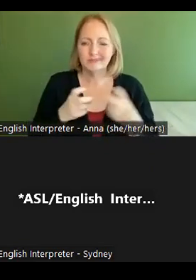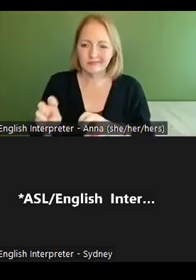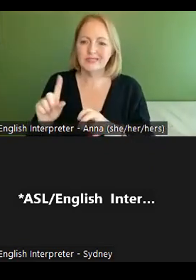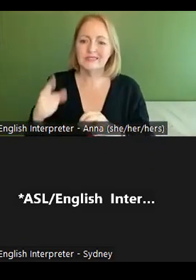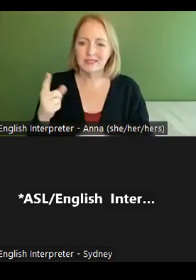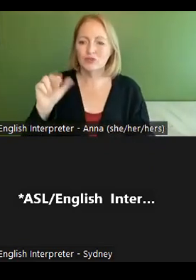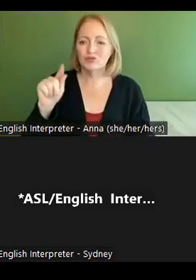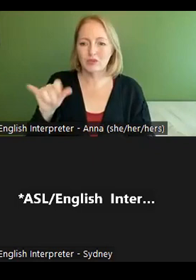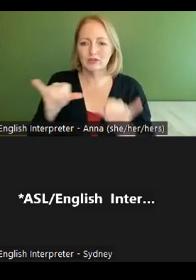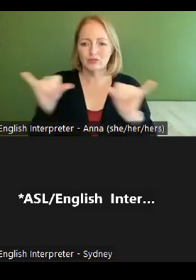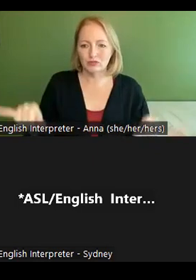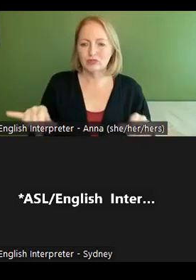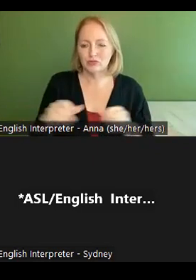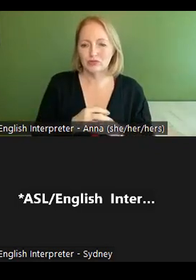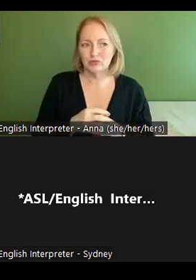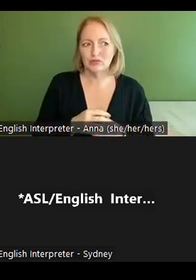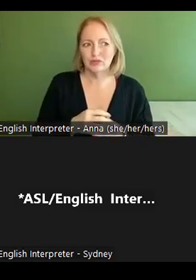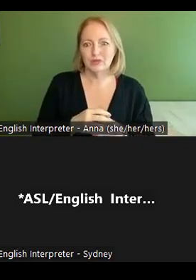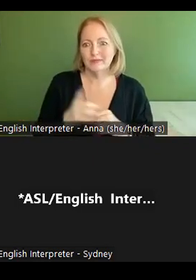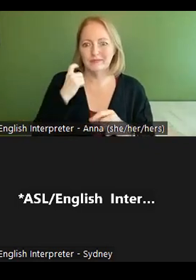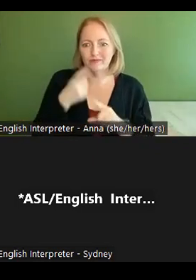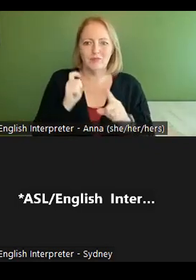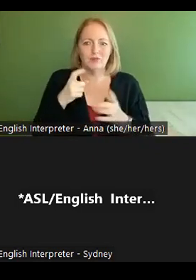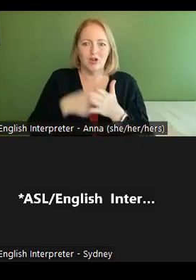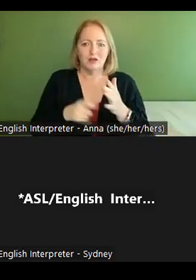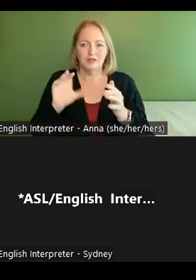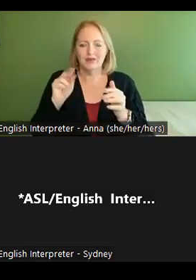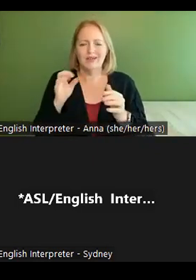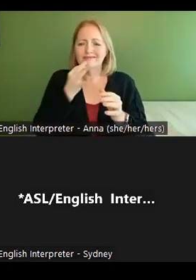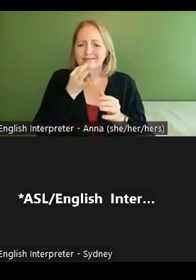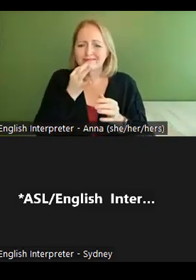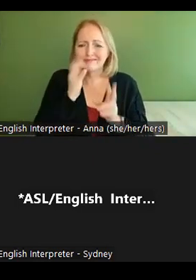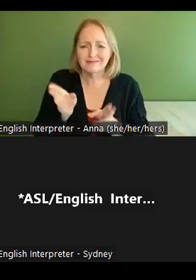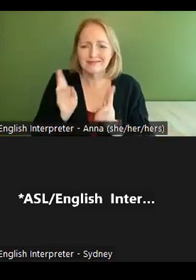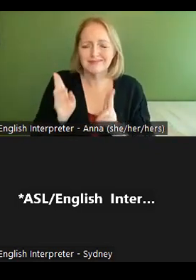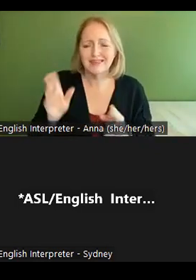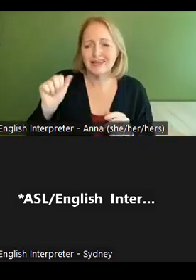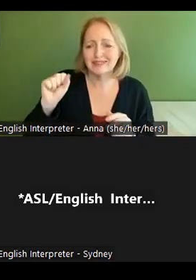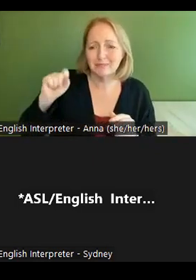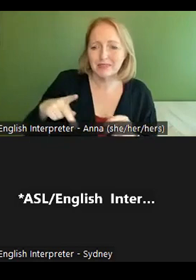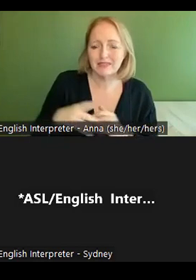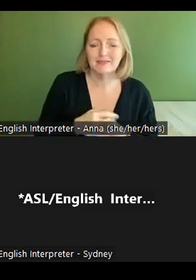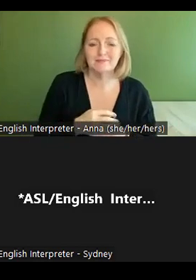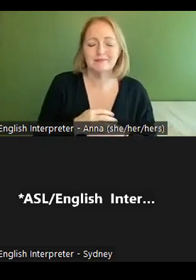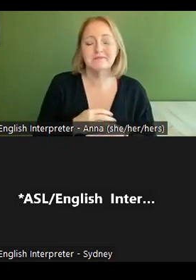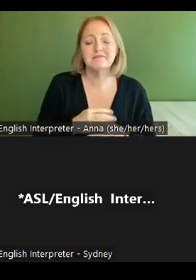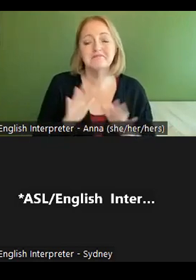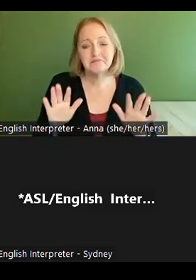rate structure based on cost of care as soon as possible. And at the same